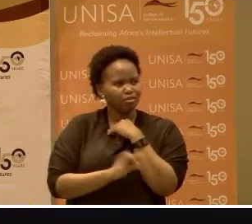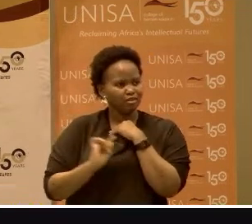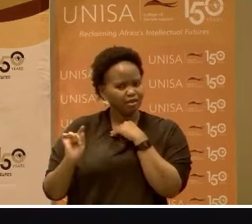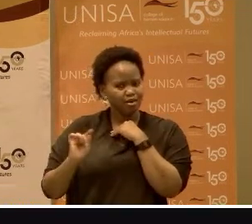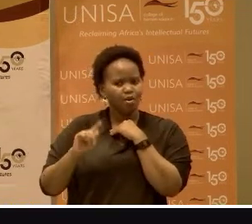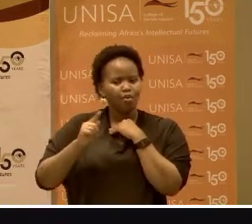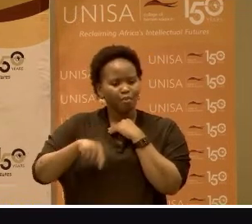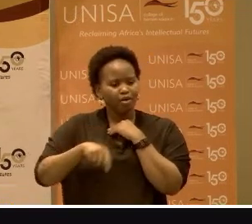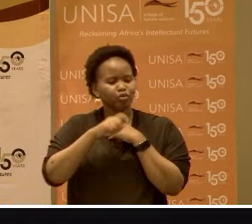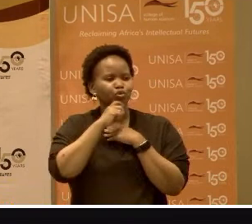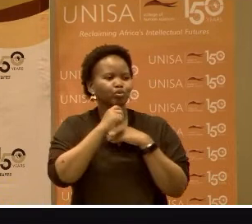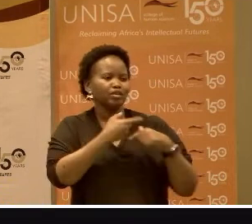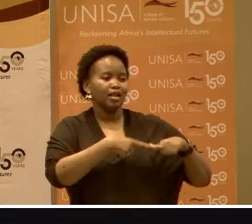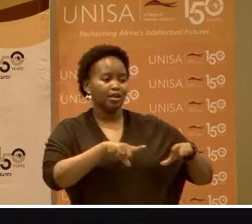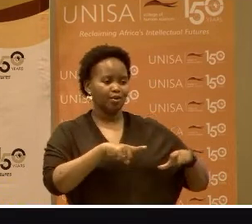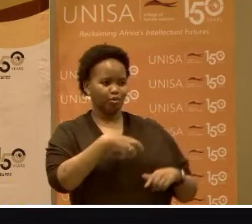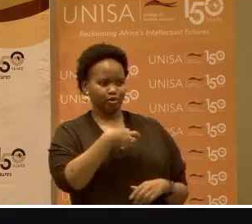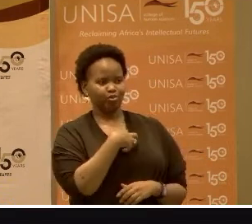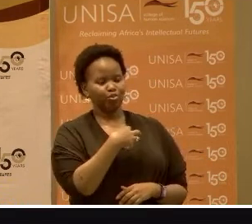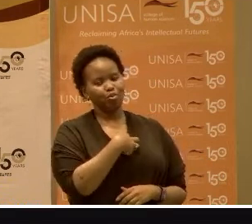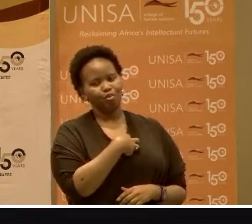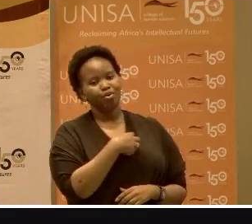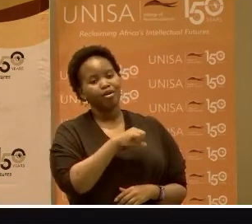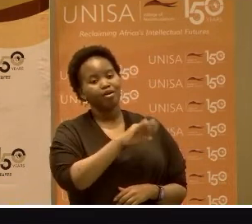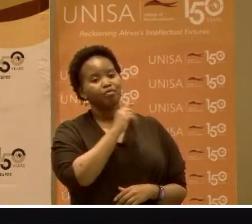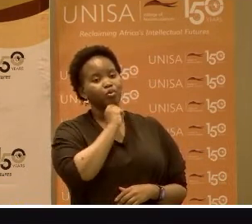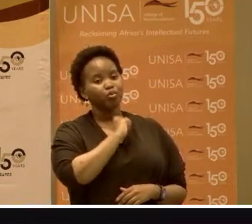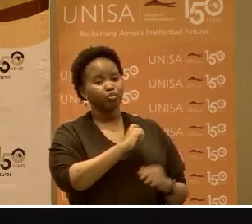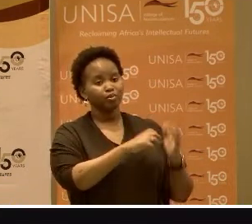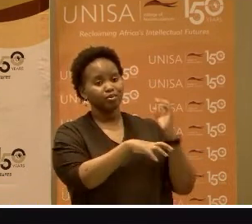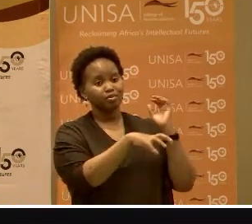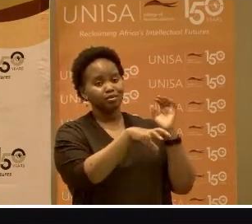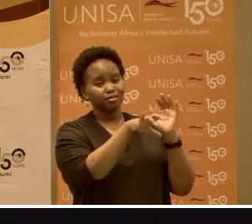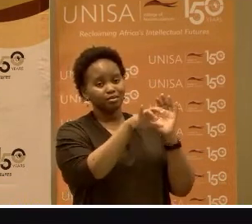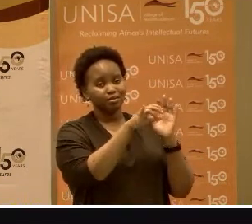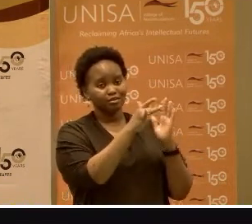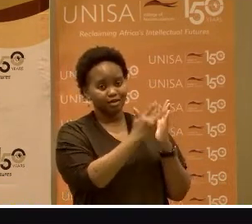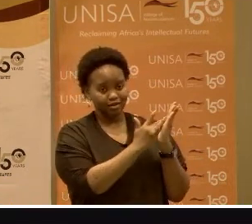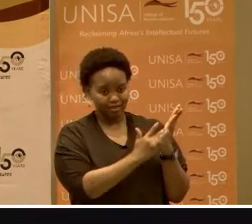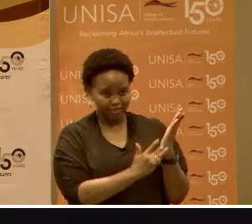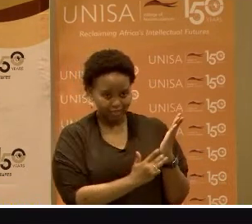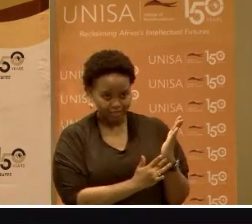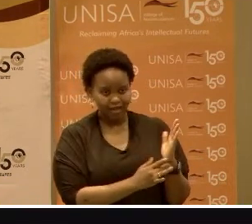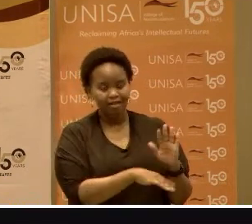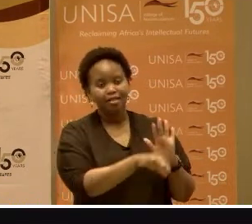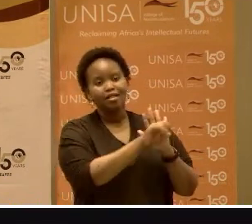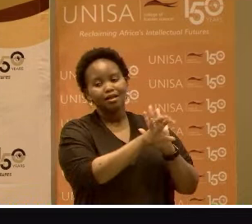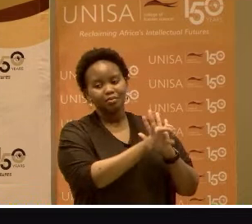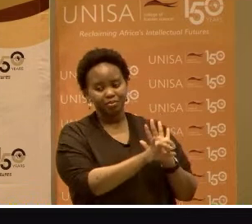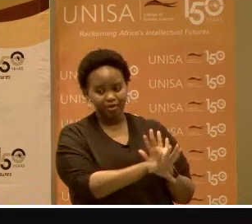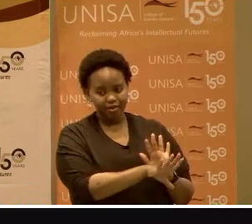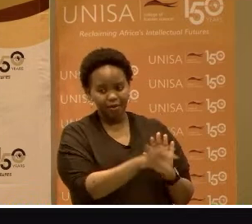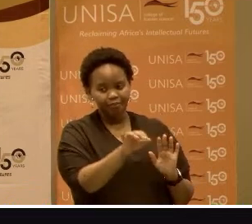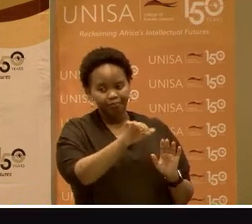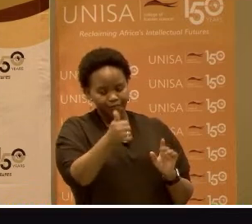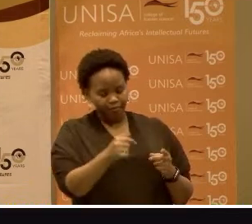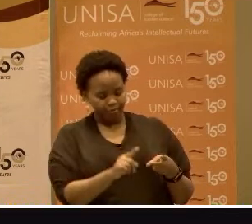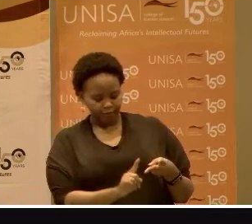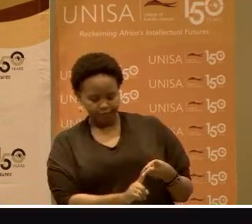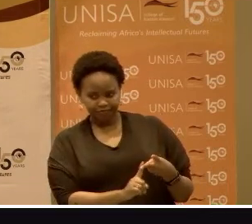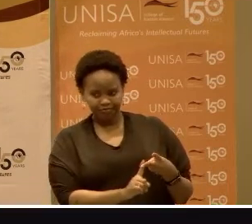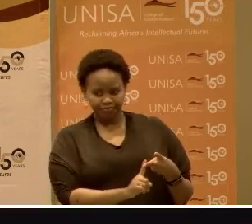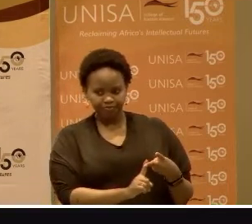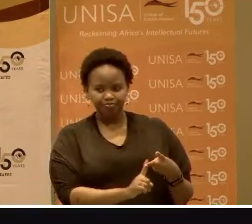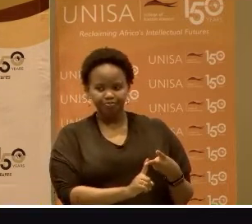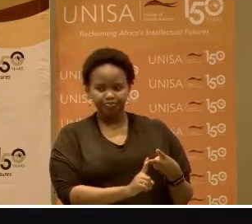let us use them in our media. 2, dissociating and freeing ourselves from dominant languages. Of